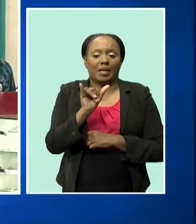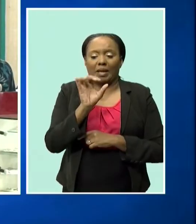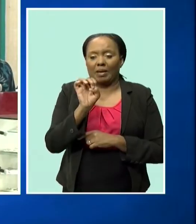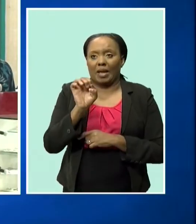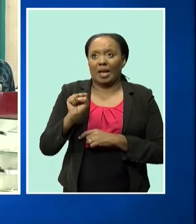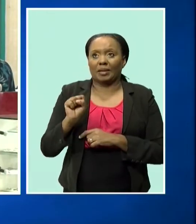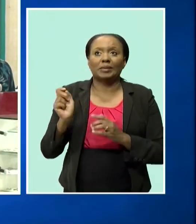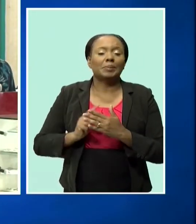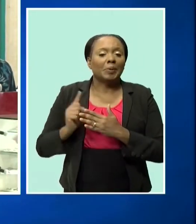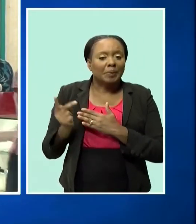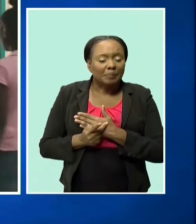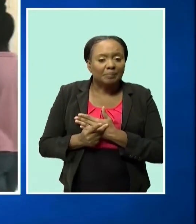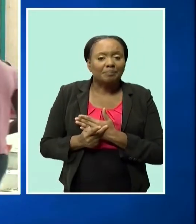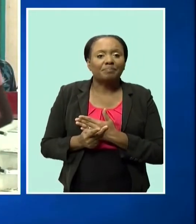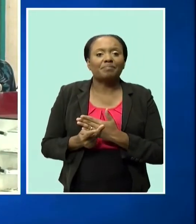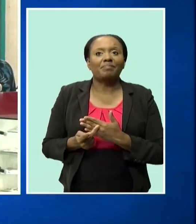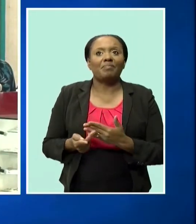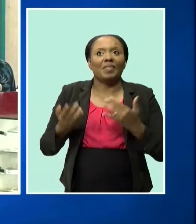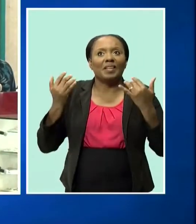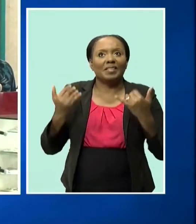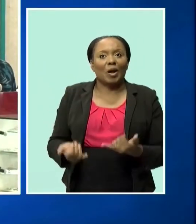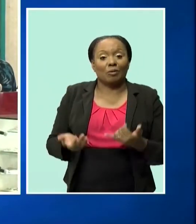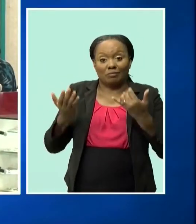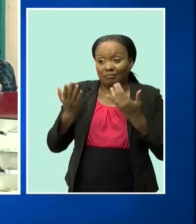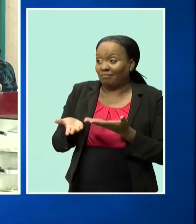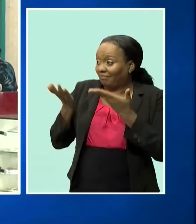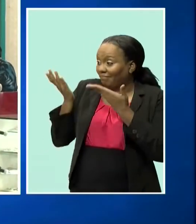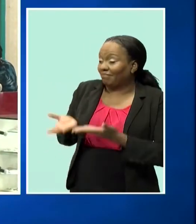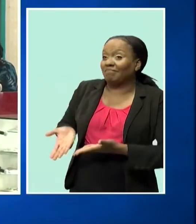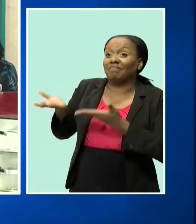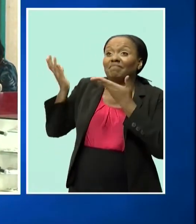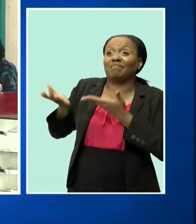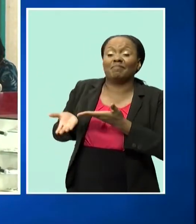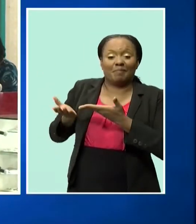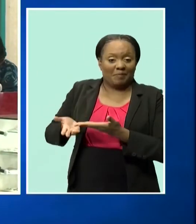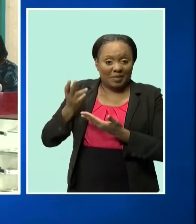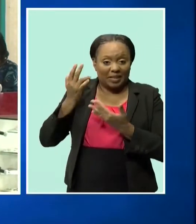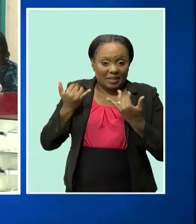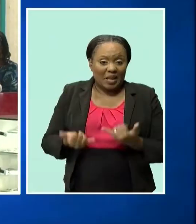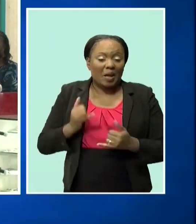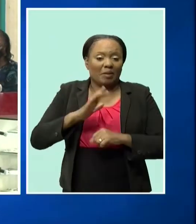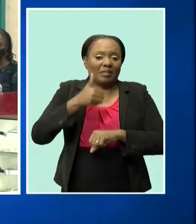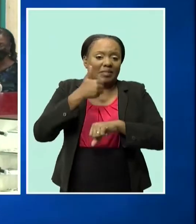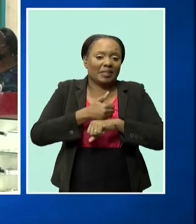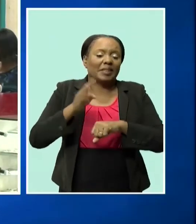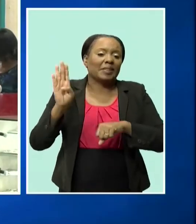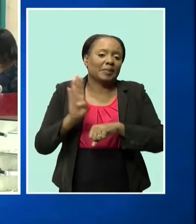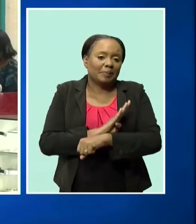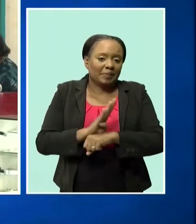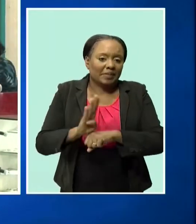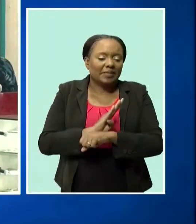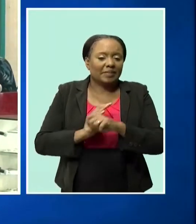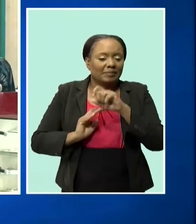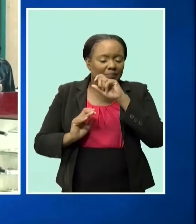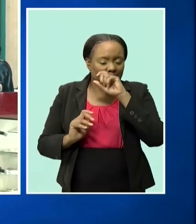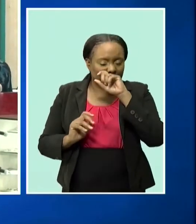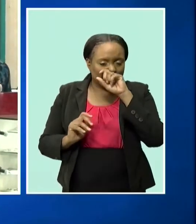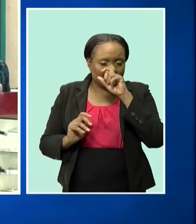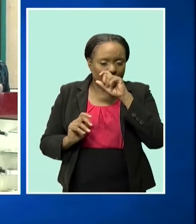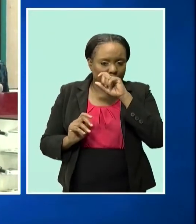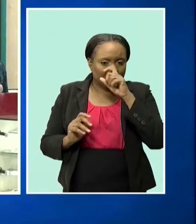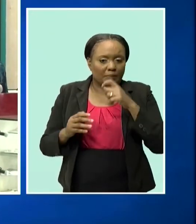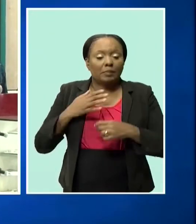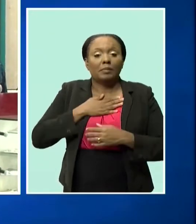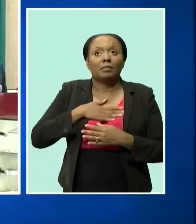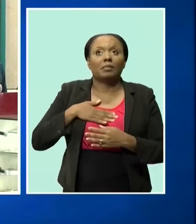Scheme, and this is the fruits of the services that they have received.